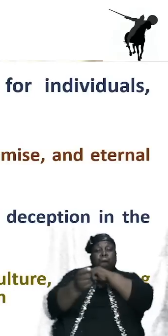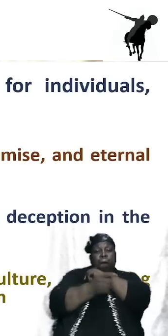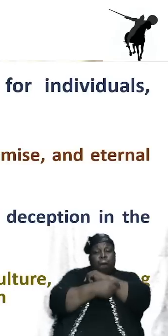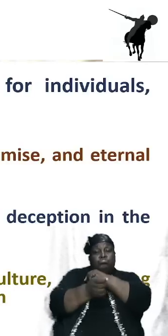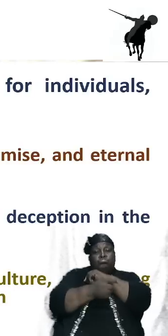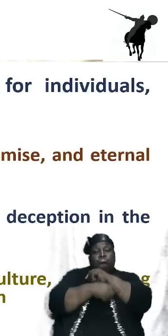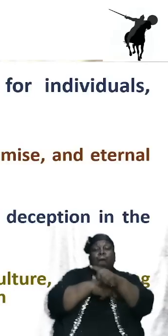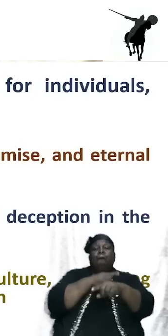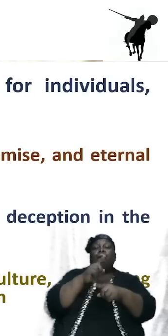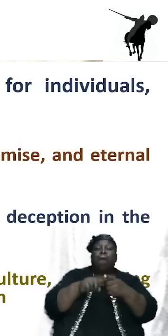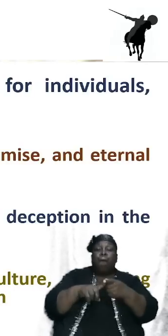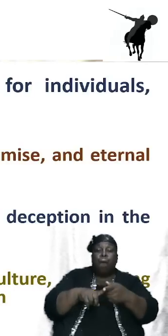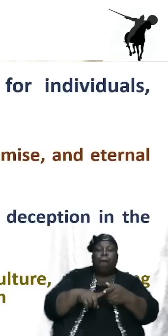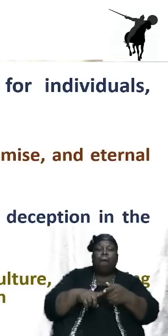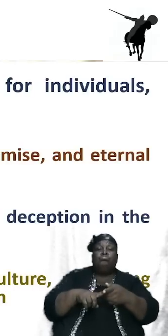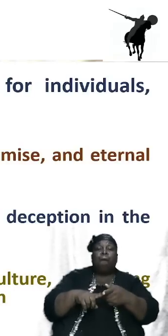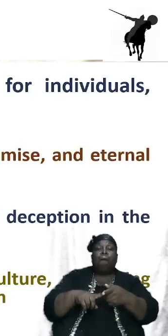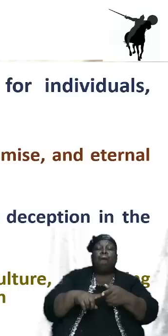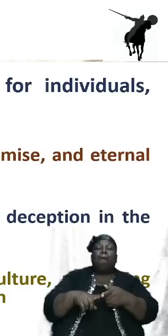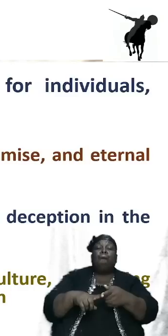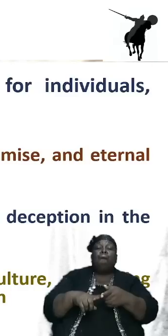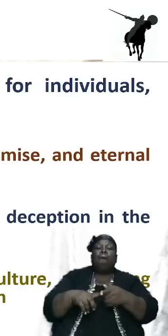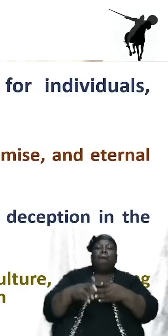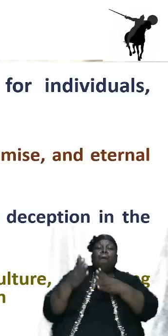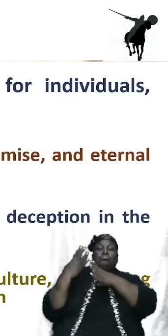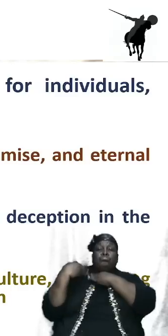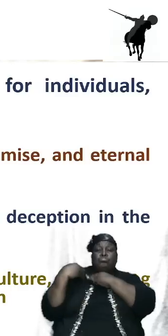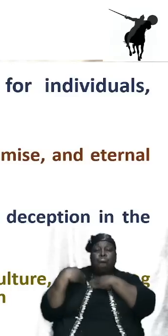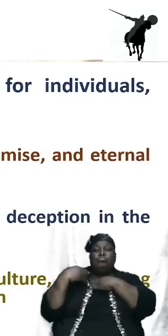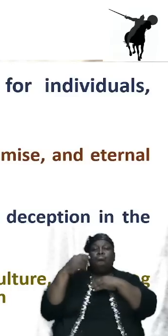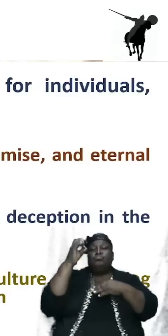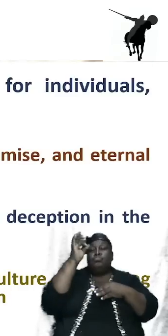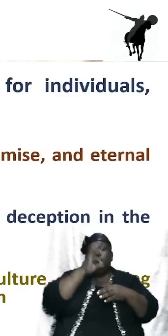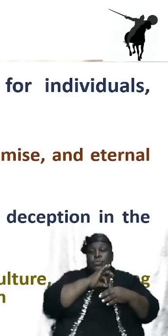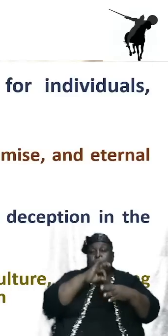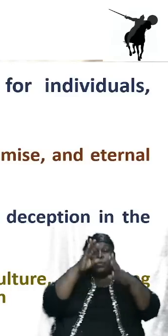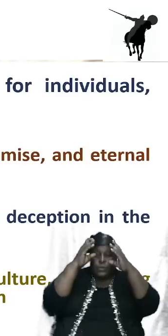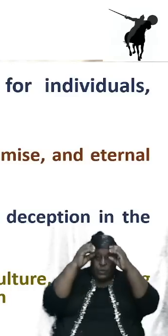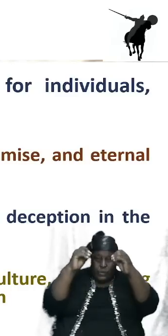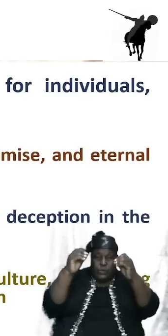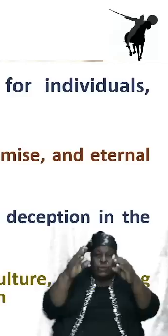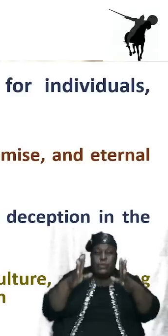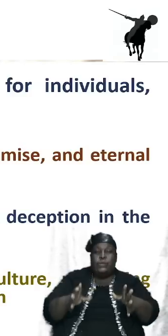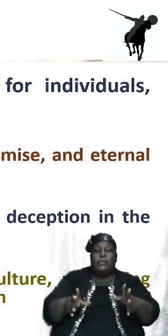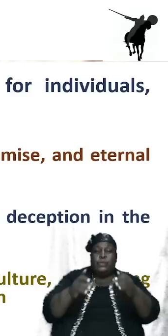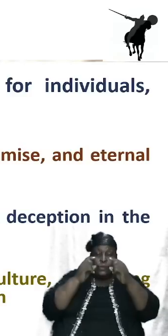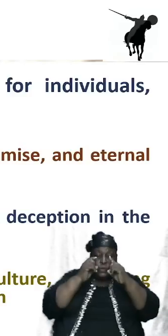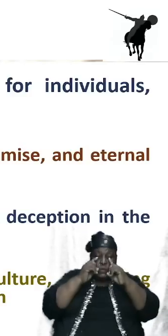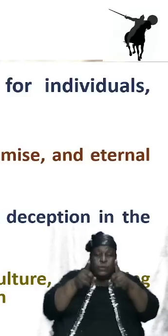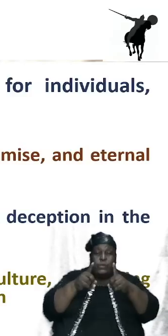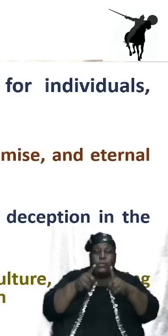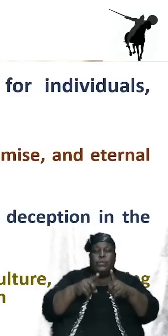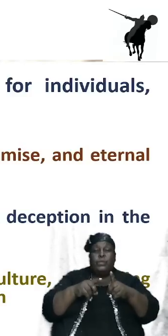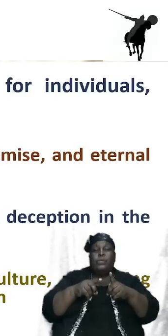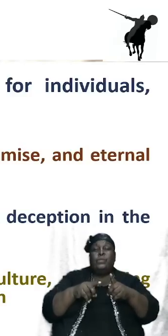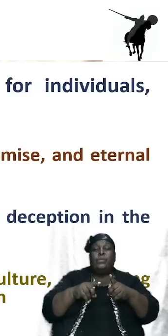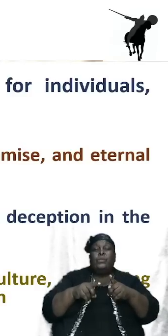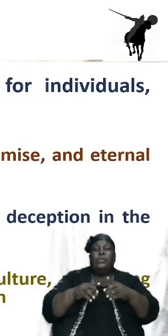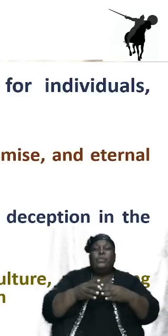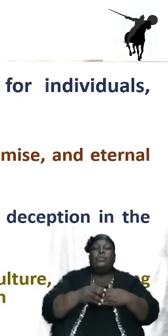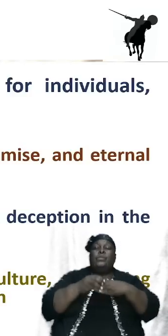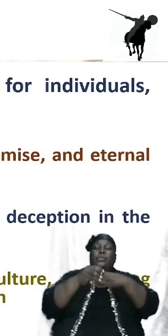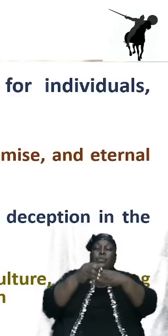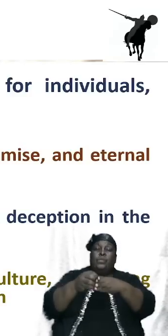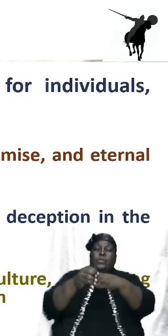teaching, what will happen is going to lead to confusion. It will lead to moral compromise. It will lead to